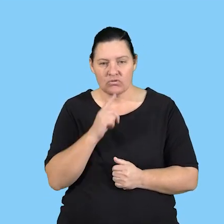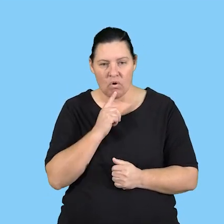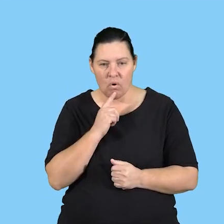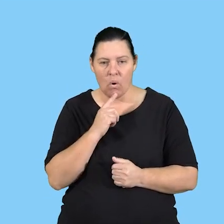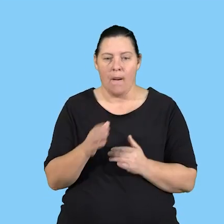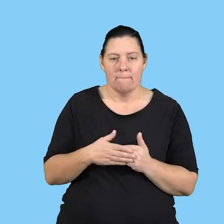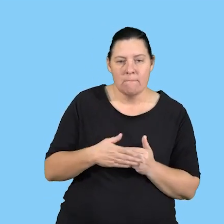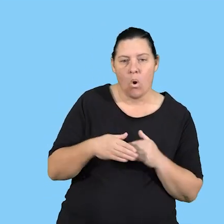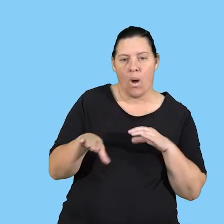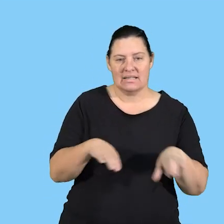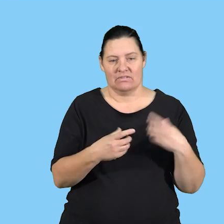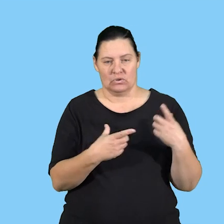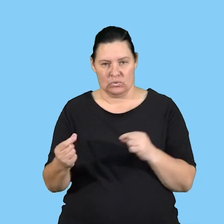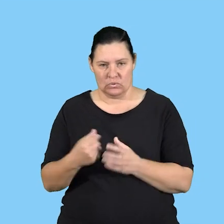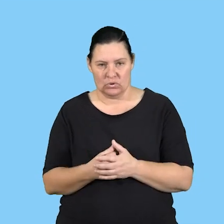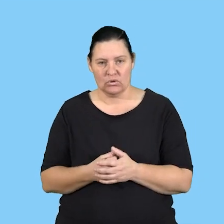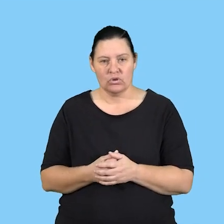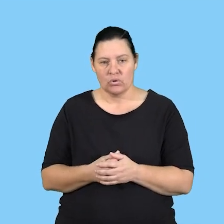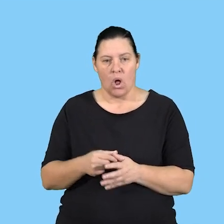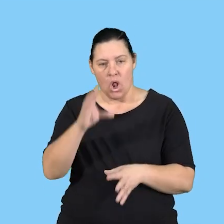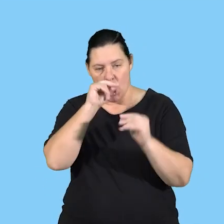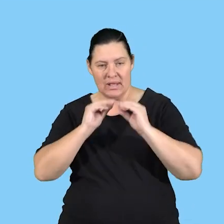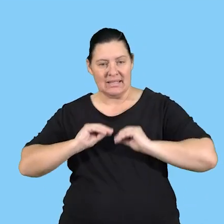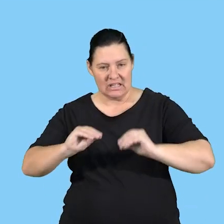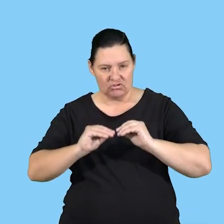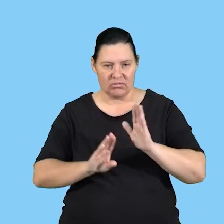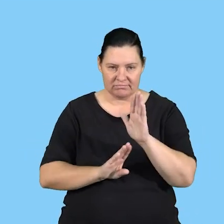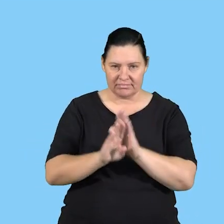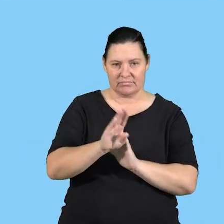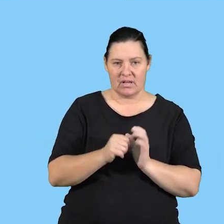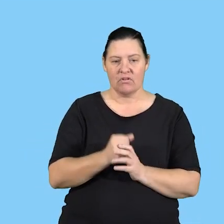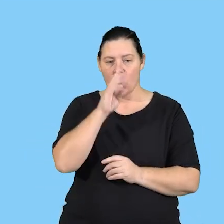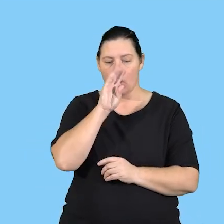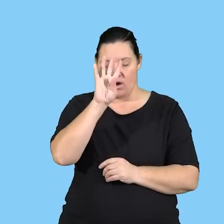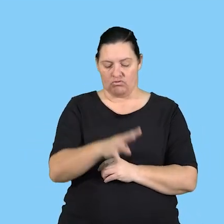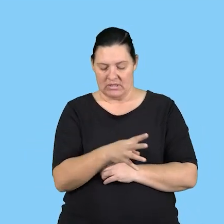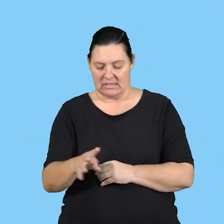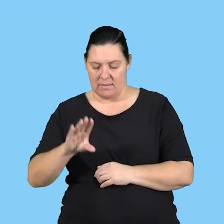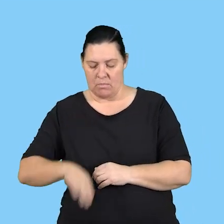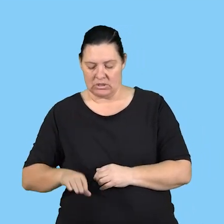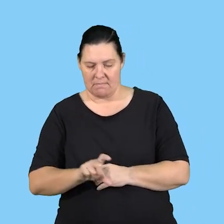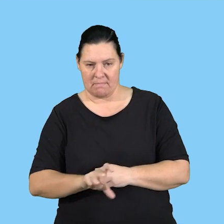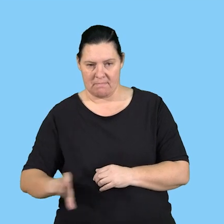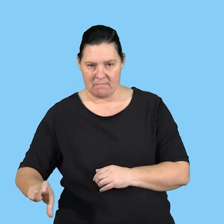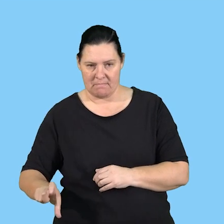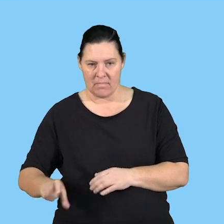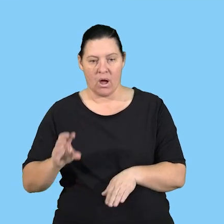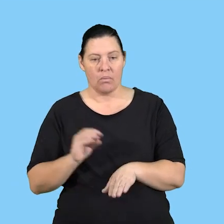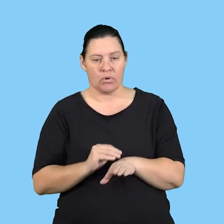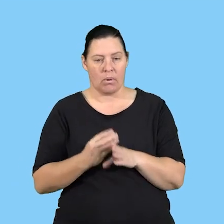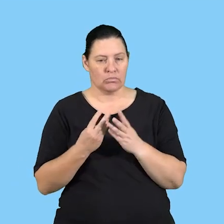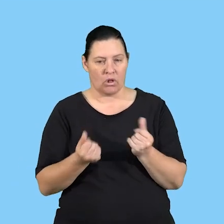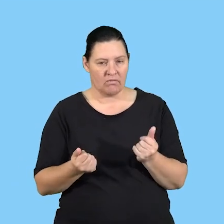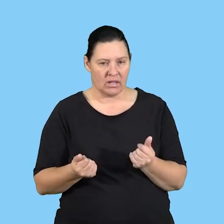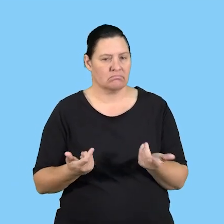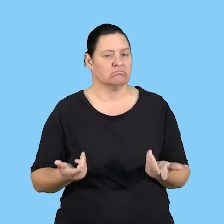creating more activities to enhance your teaching and learning in the classroom. So if you look at the grids at the bottom, the problem solving goes